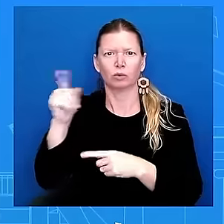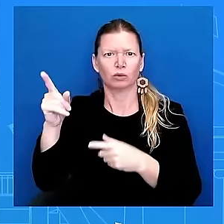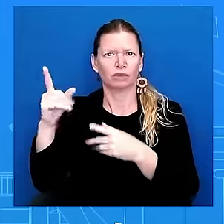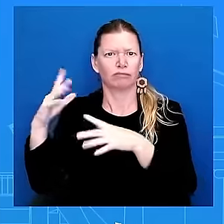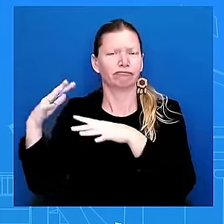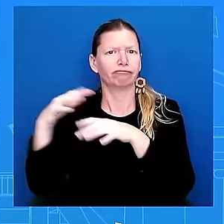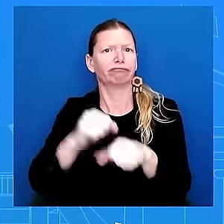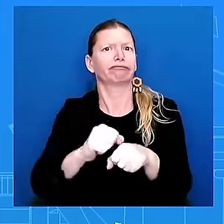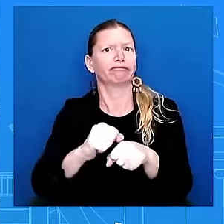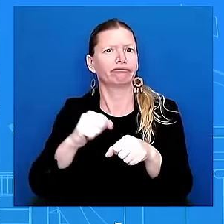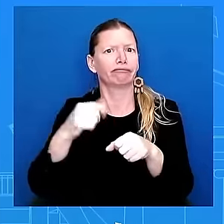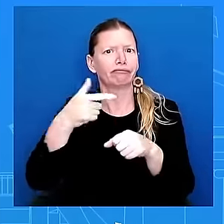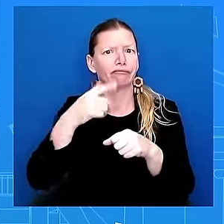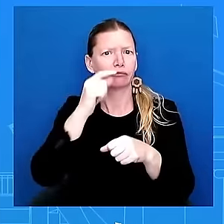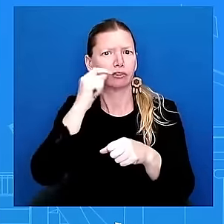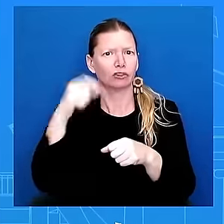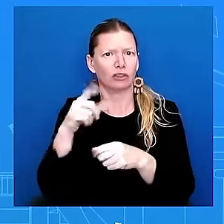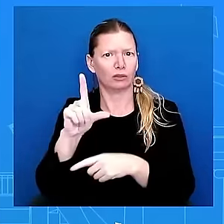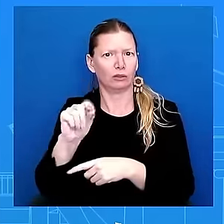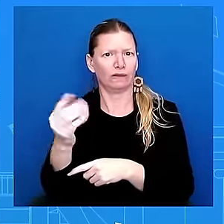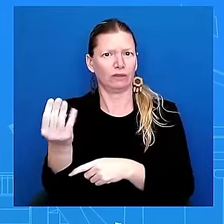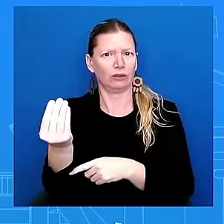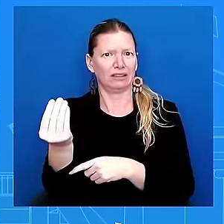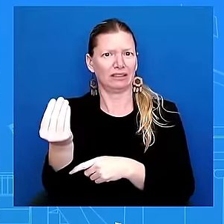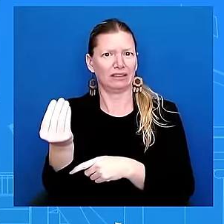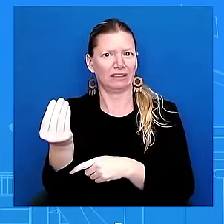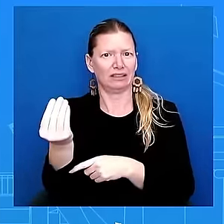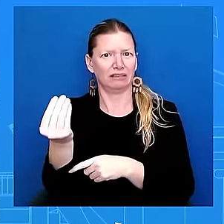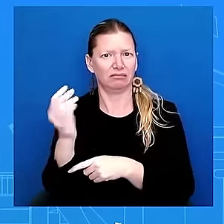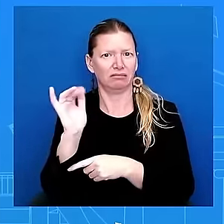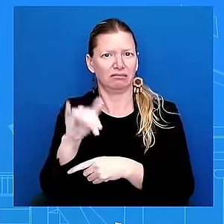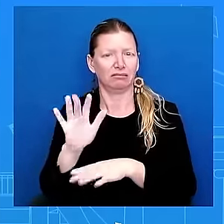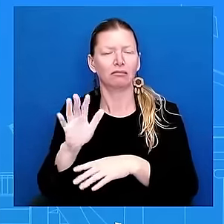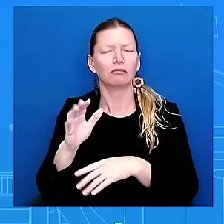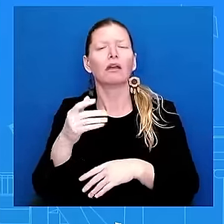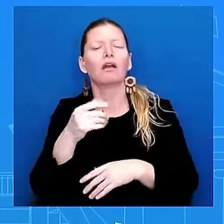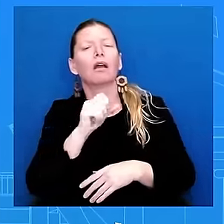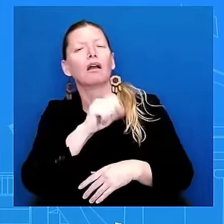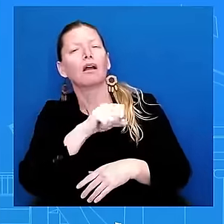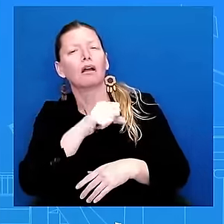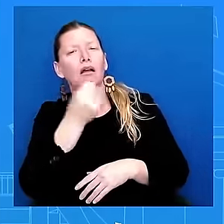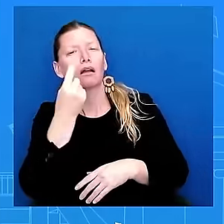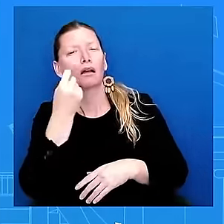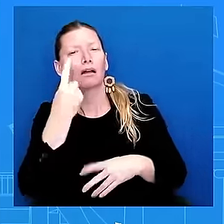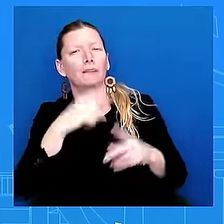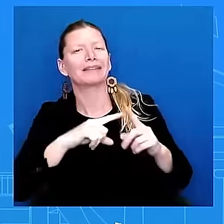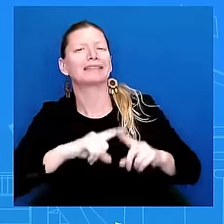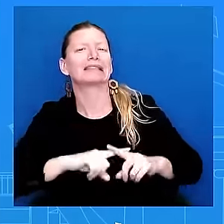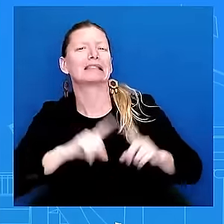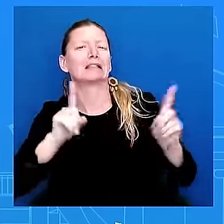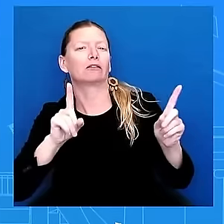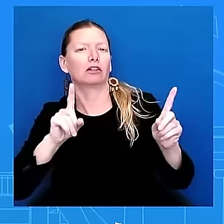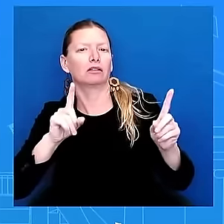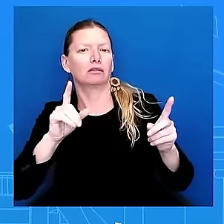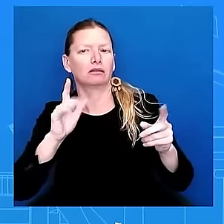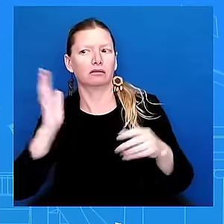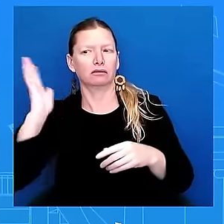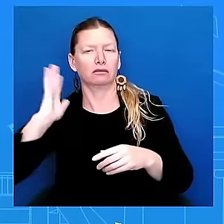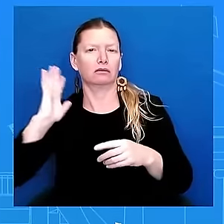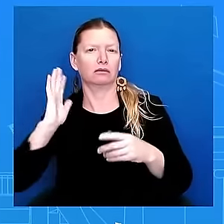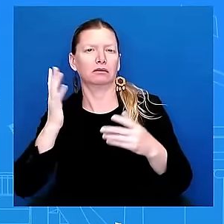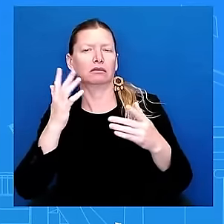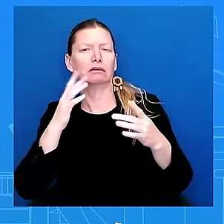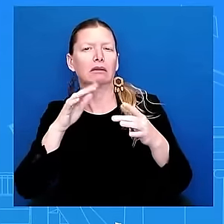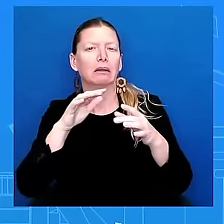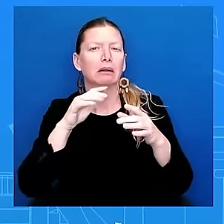something much different today. I think we're all in agreement, just given the amount of arms and so forth going in. So, is part of the